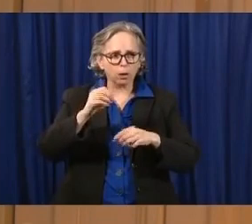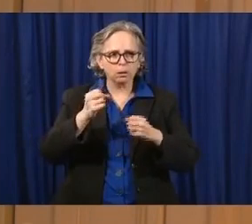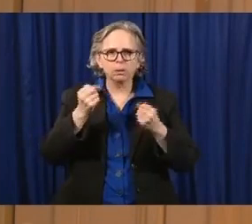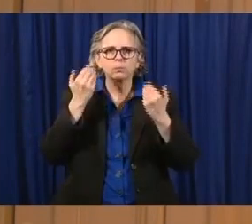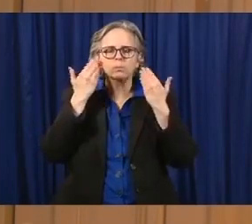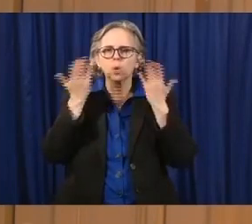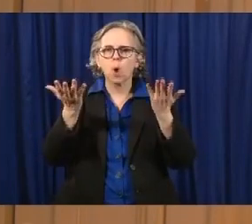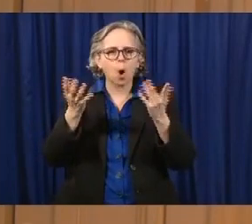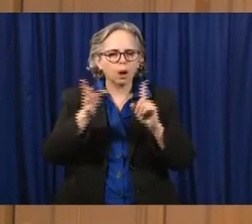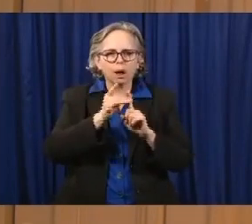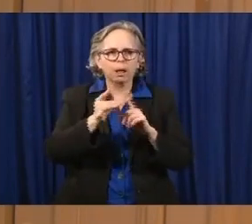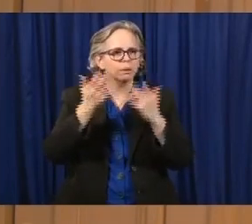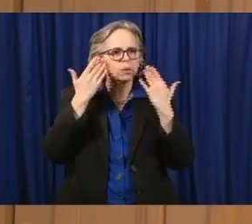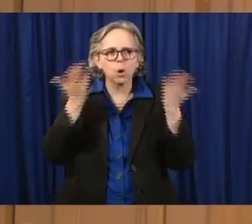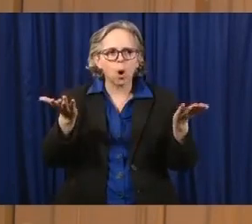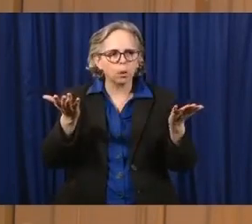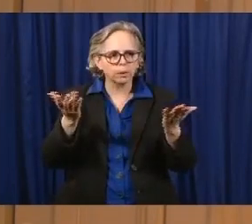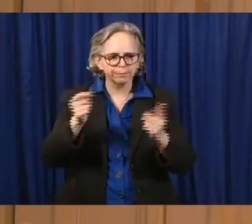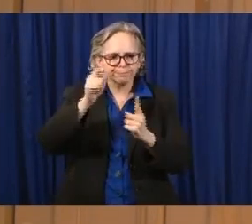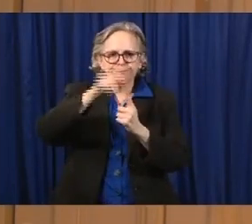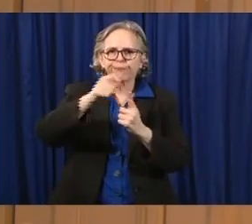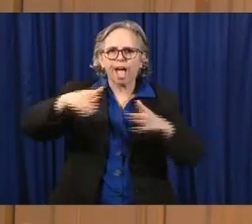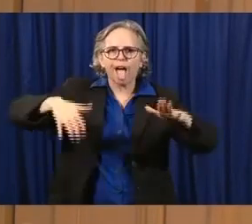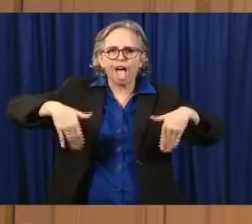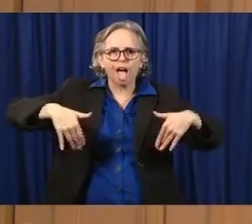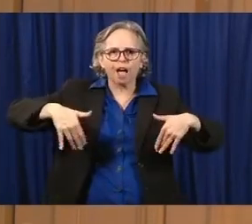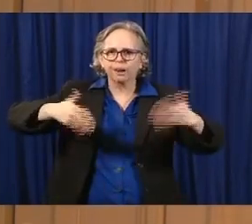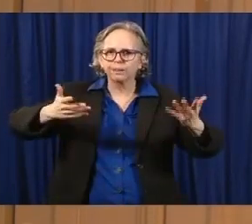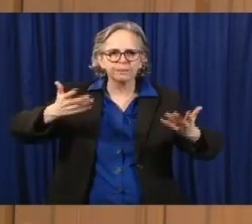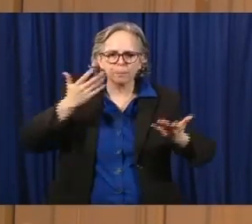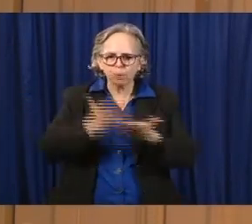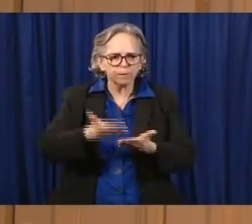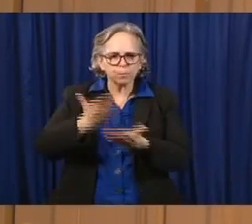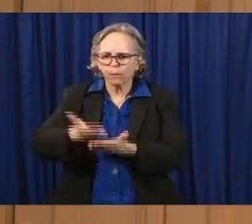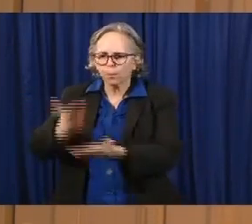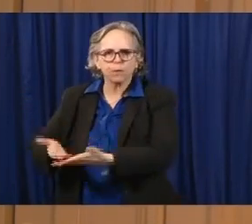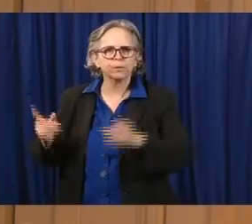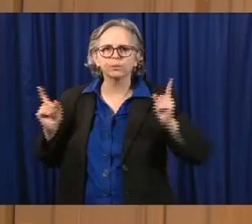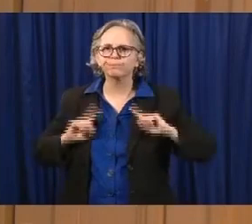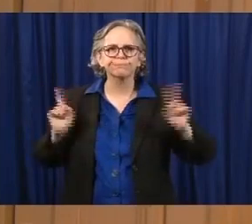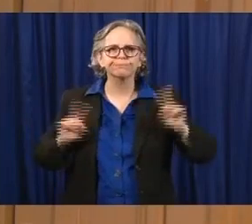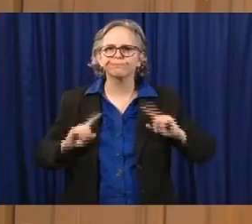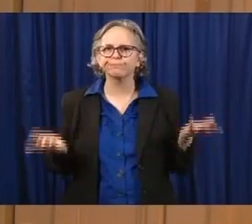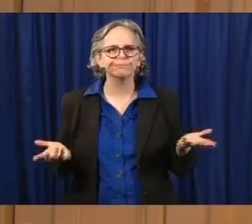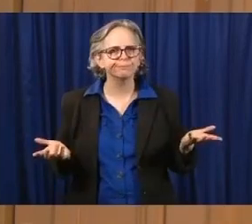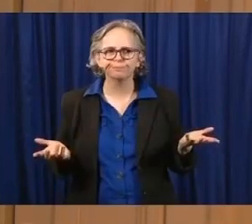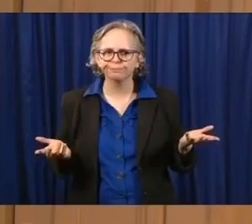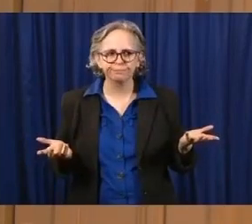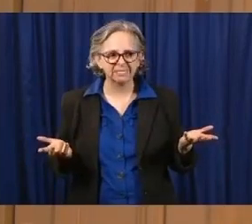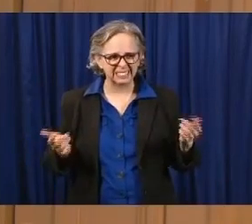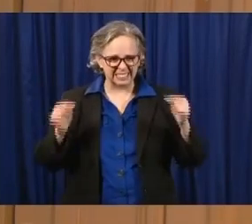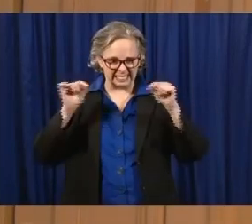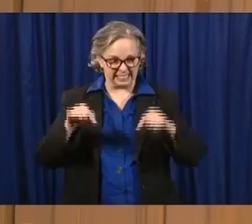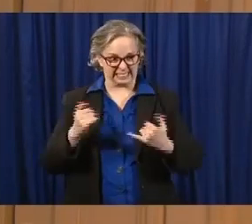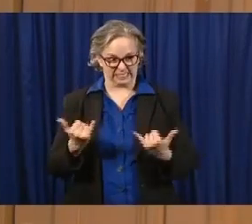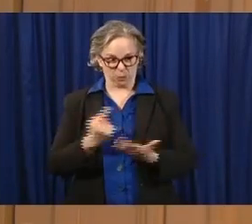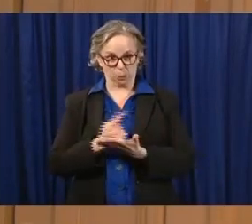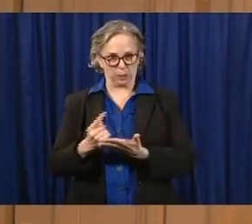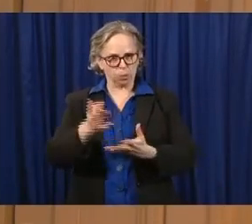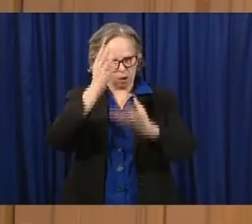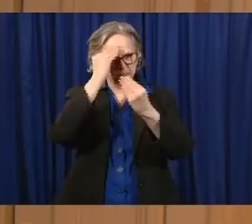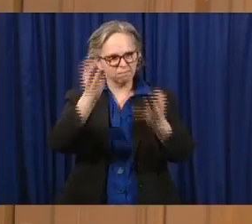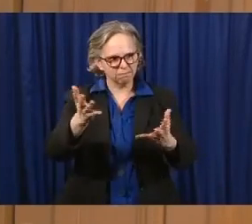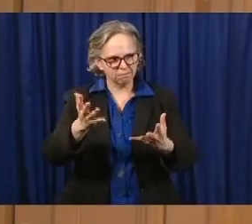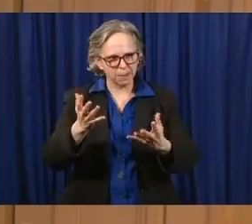don't have expansive enough testing. But one of the things we'll be sharing this week in more detail, our scientists are leading us through